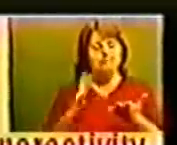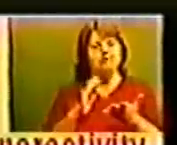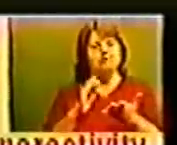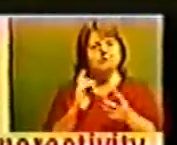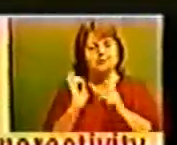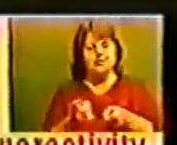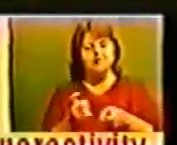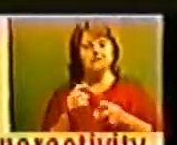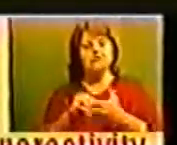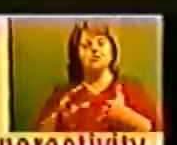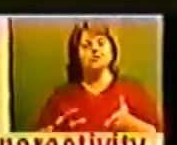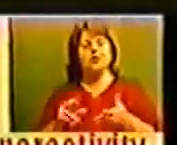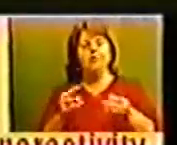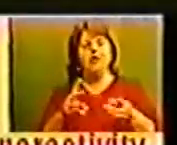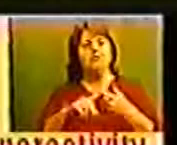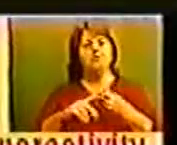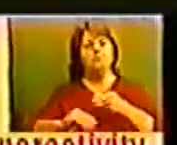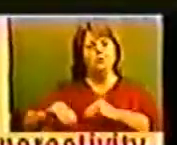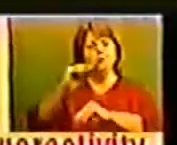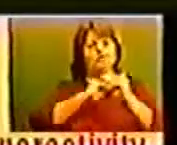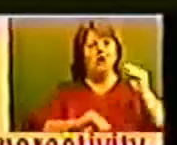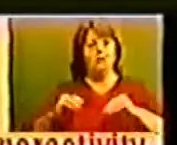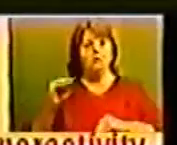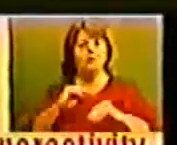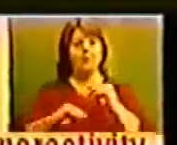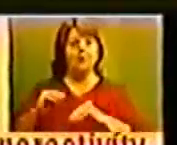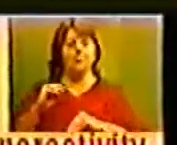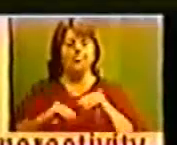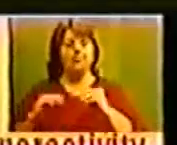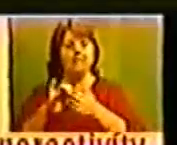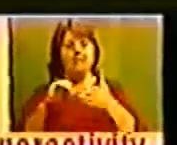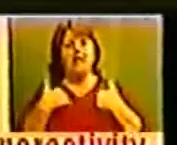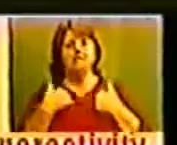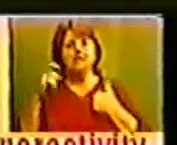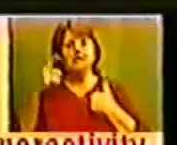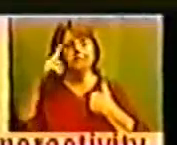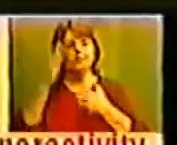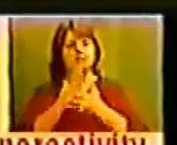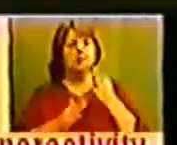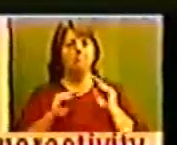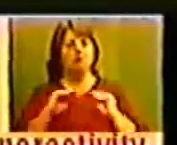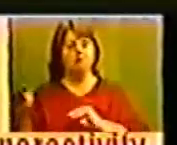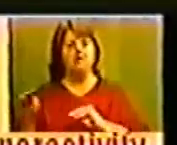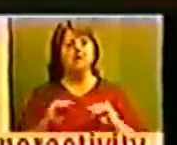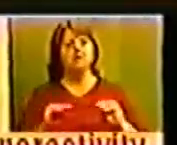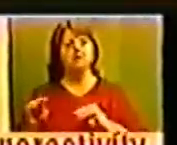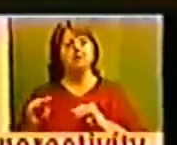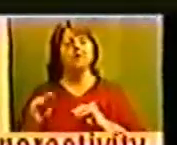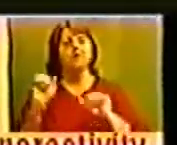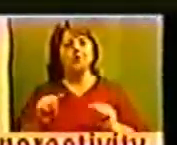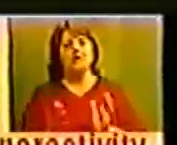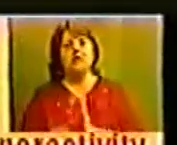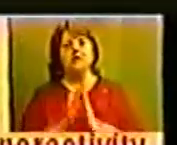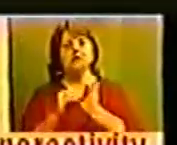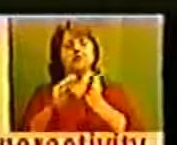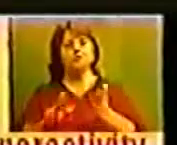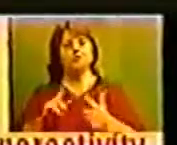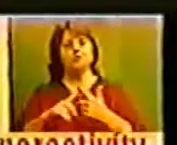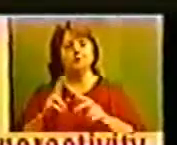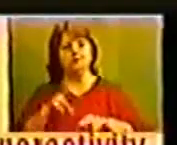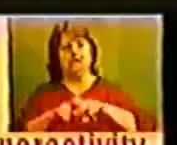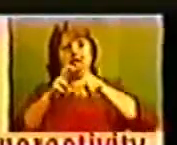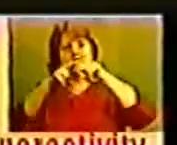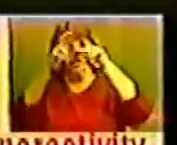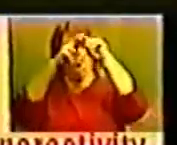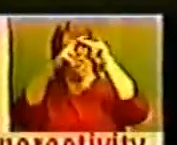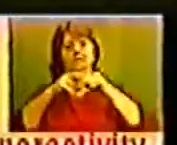do, a way to move around when you've observed that they have a need for some movement. You can ask the student to stack